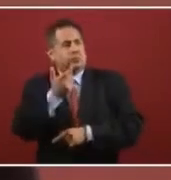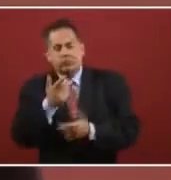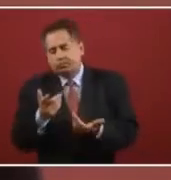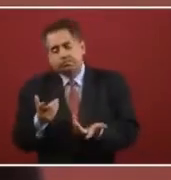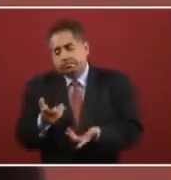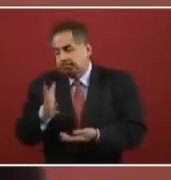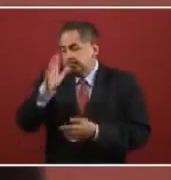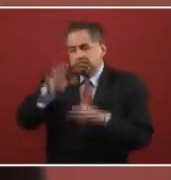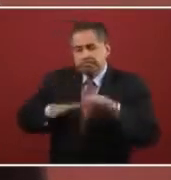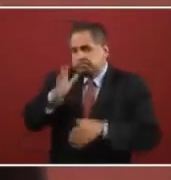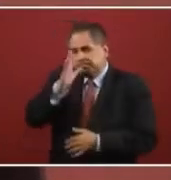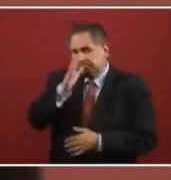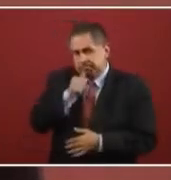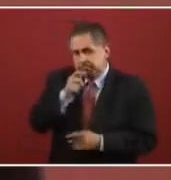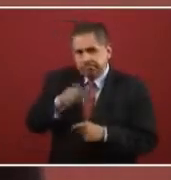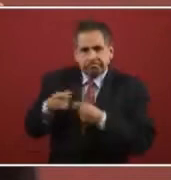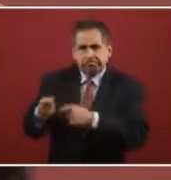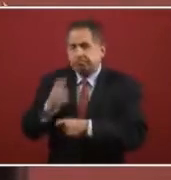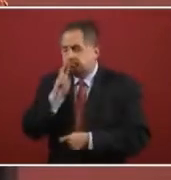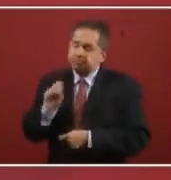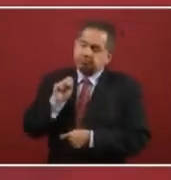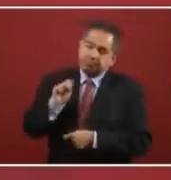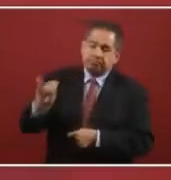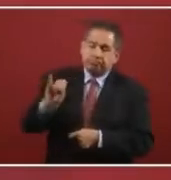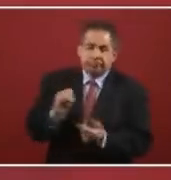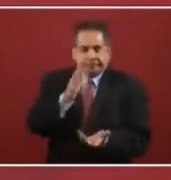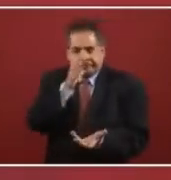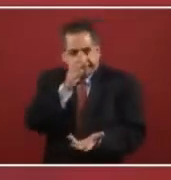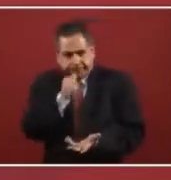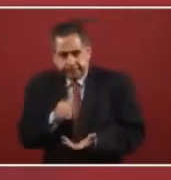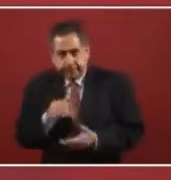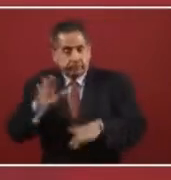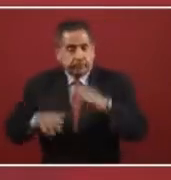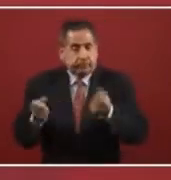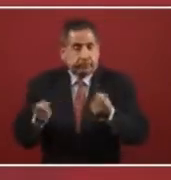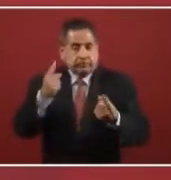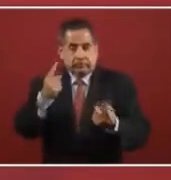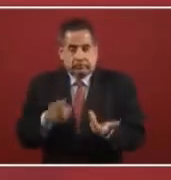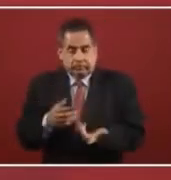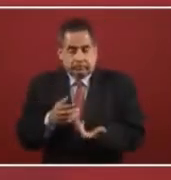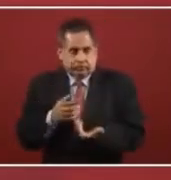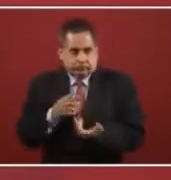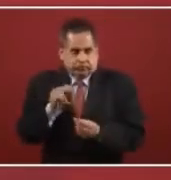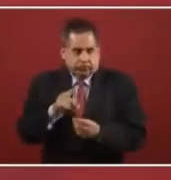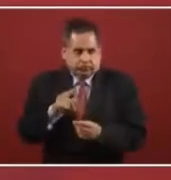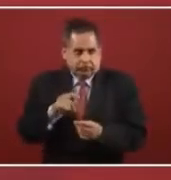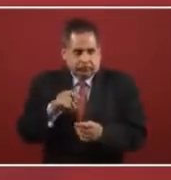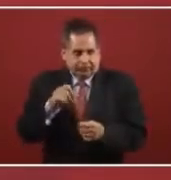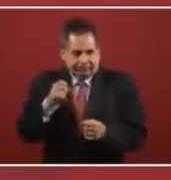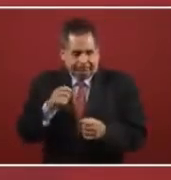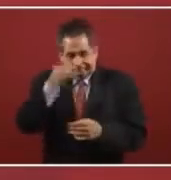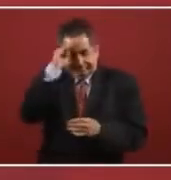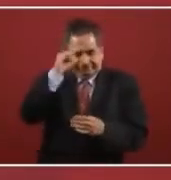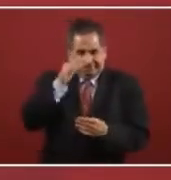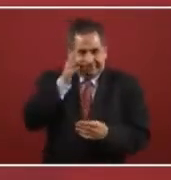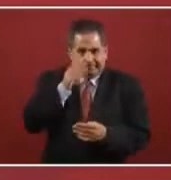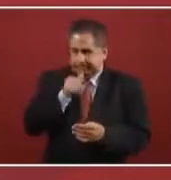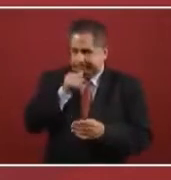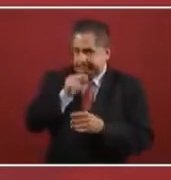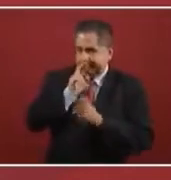A lot of the times, the response is not what they would like, or they're not completely positive, because some of them are not, they're